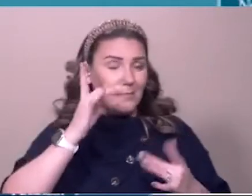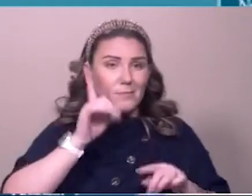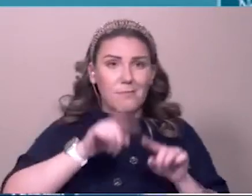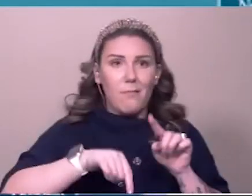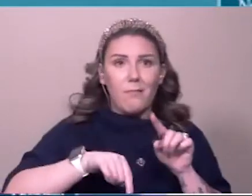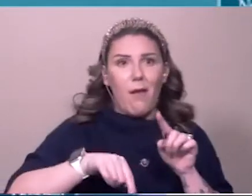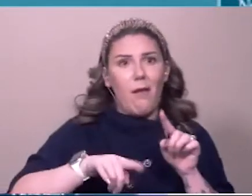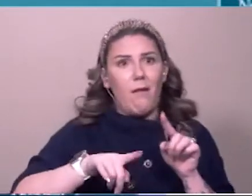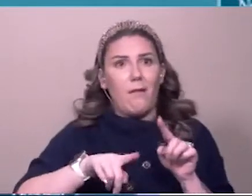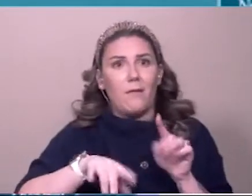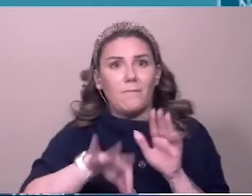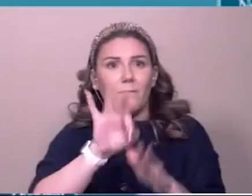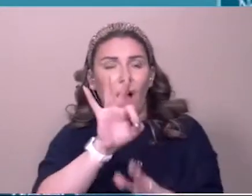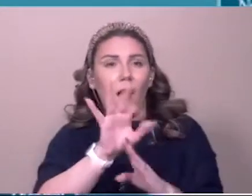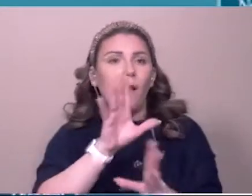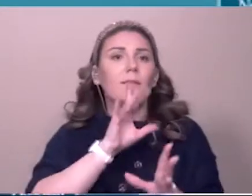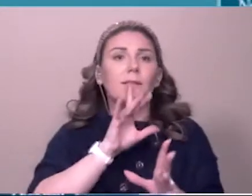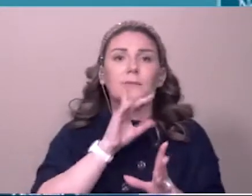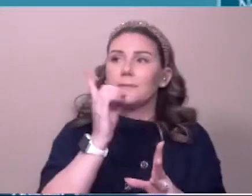immunity. And